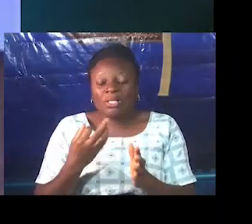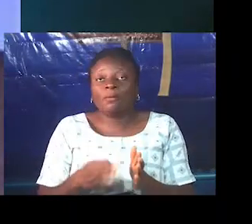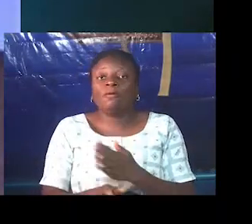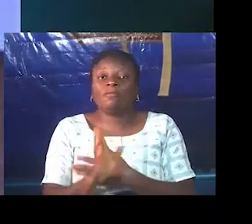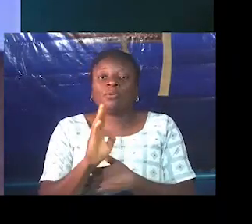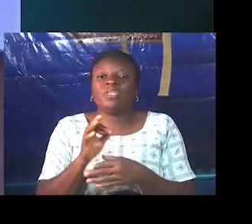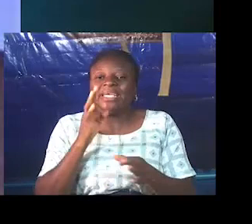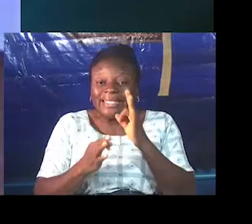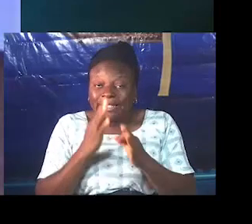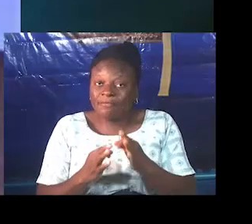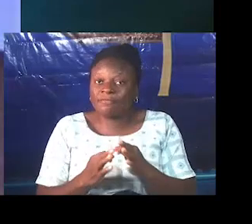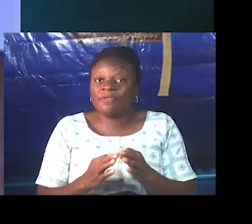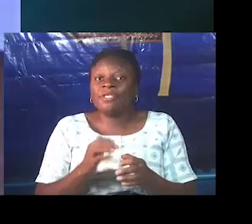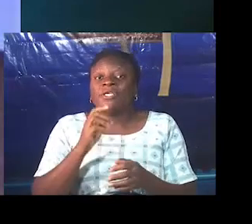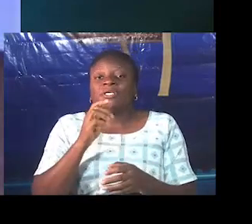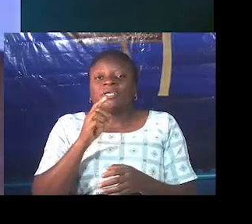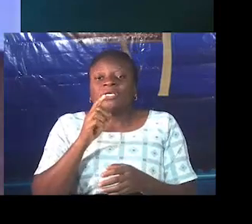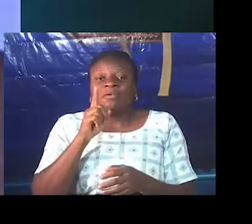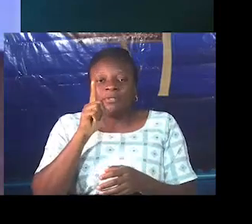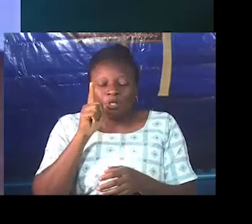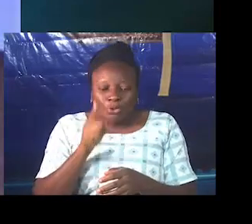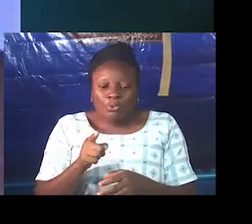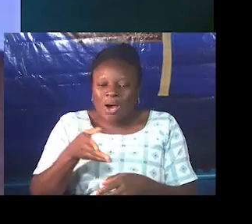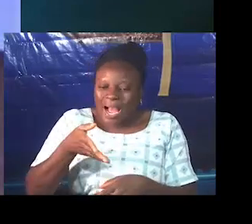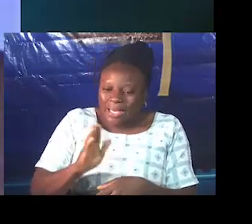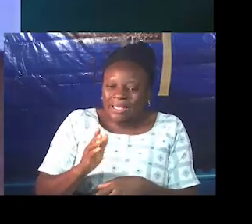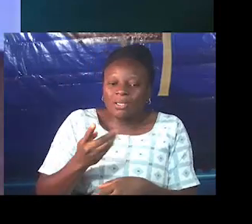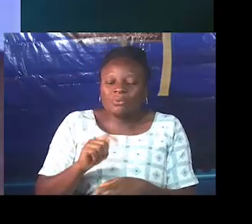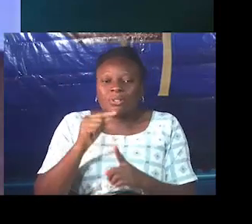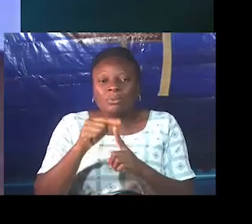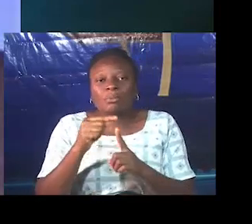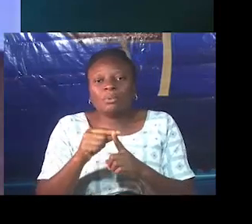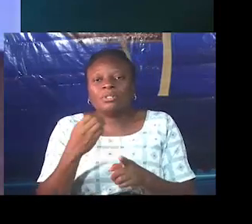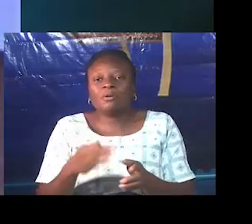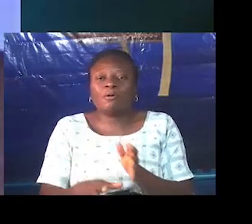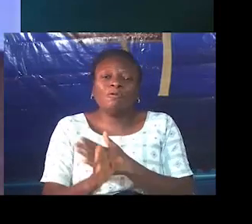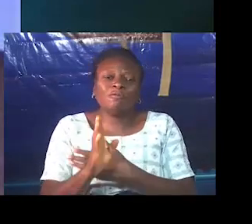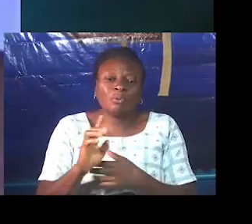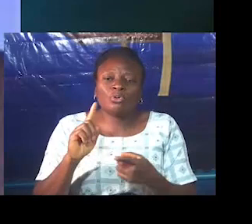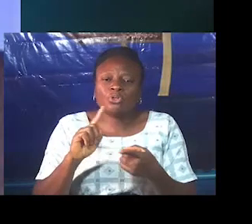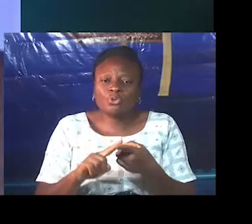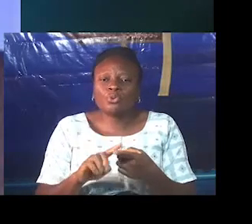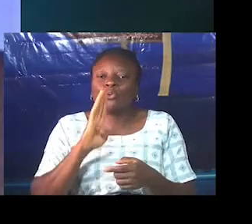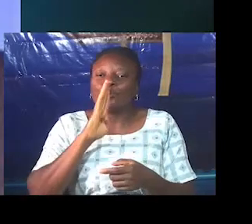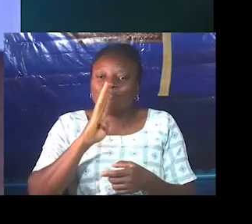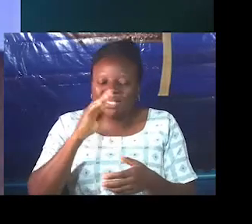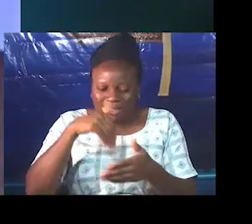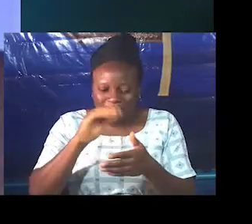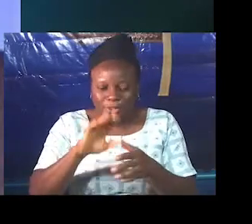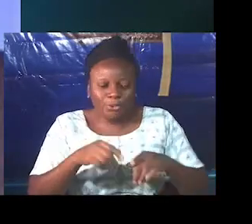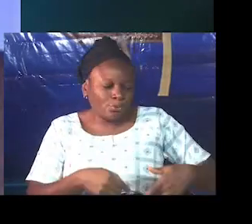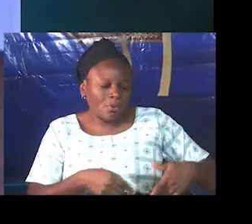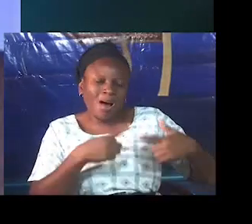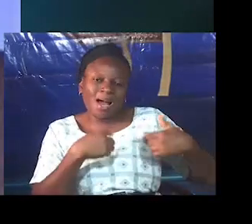is. A man whose mind is set on the things of the world will find it difficult to know what the will of God